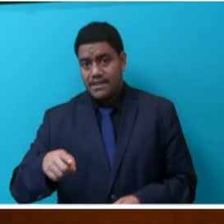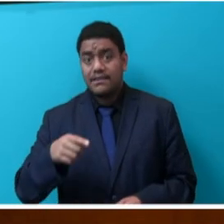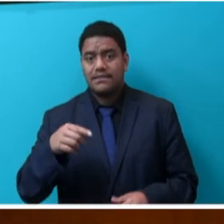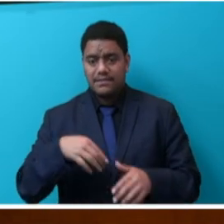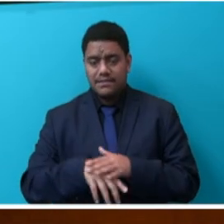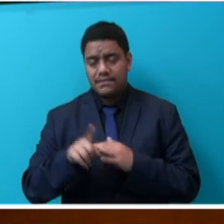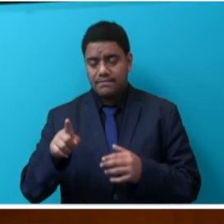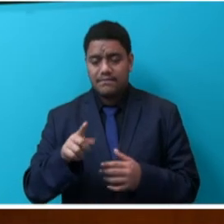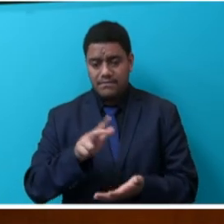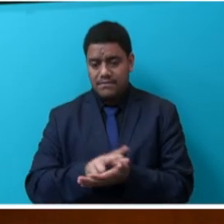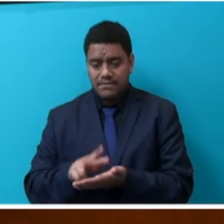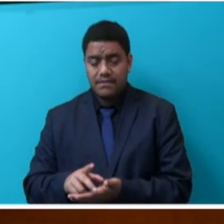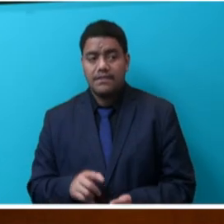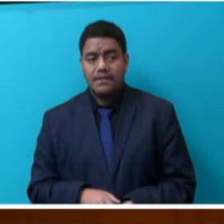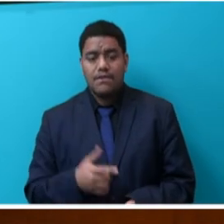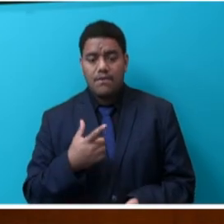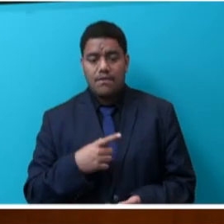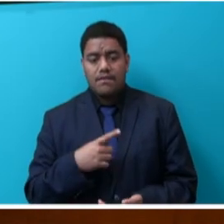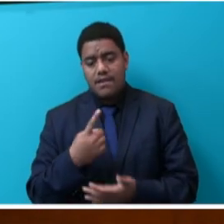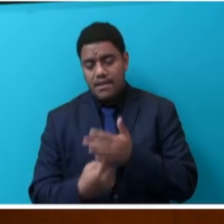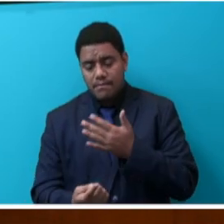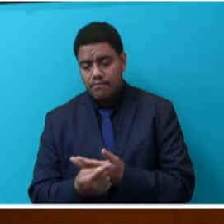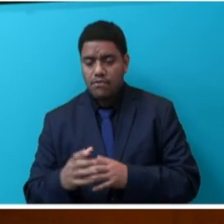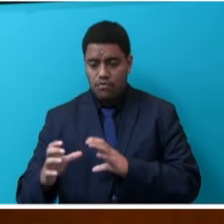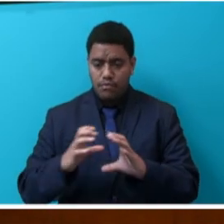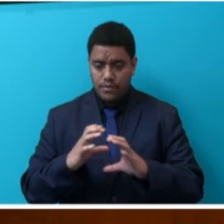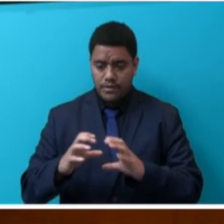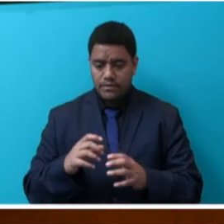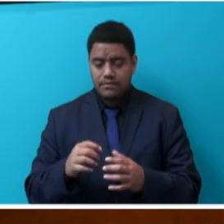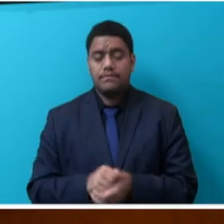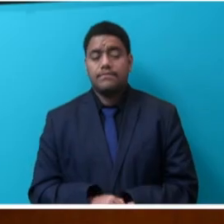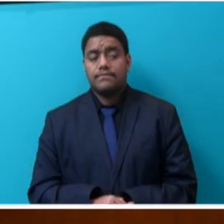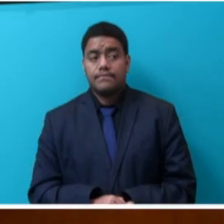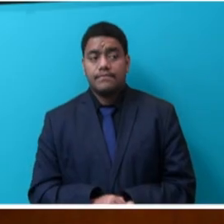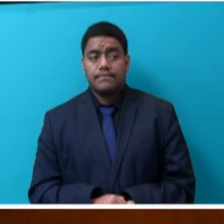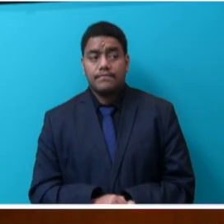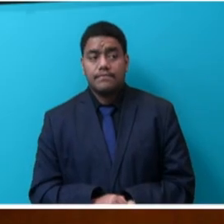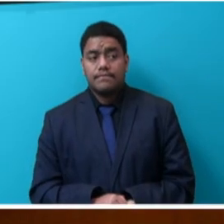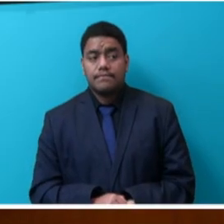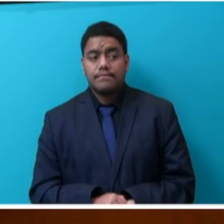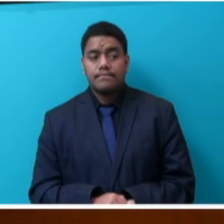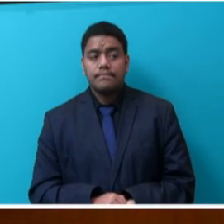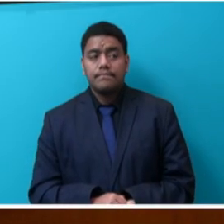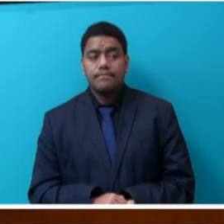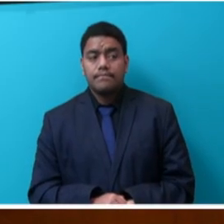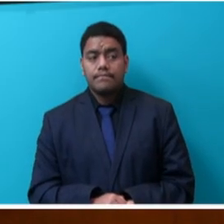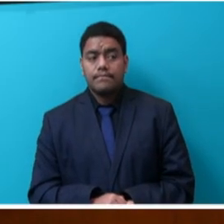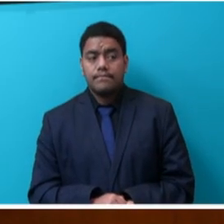Vietnam due to the transition of the communications portfolio to the